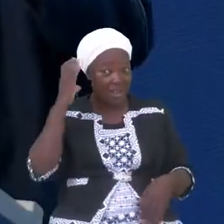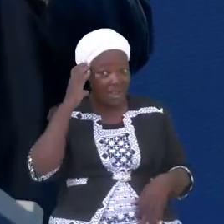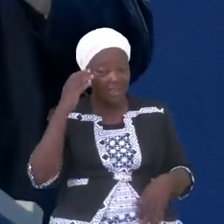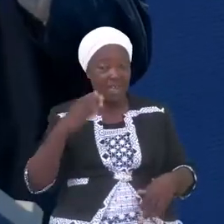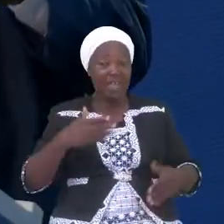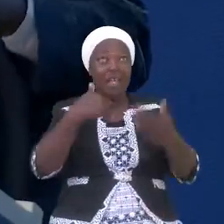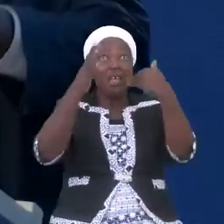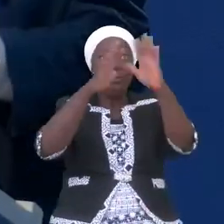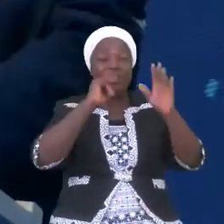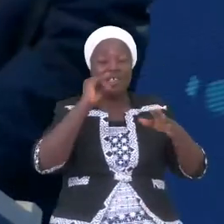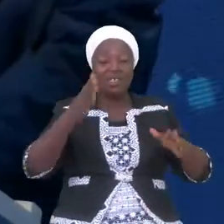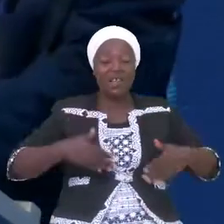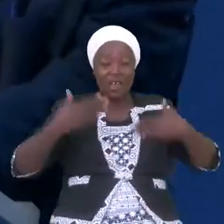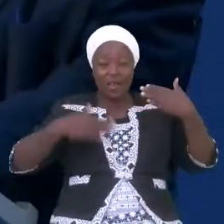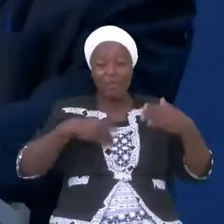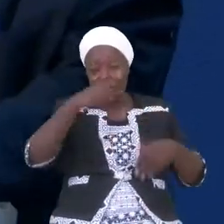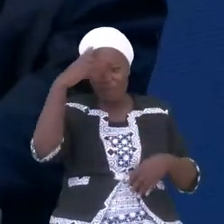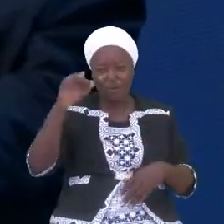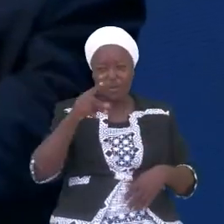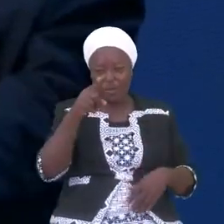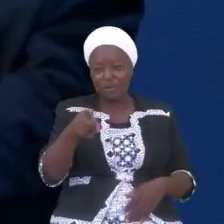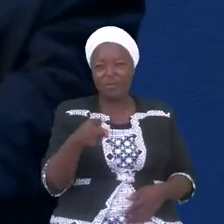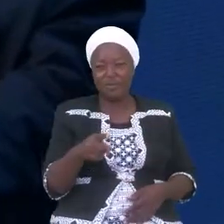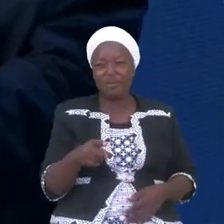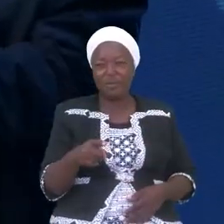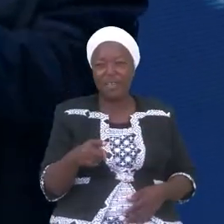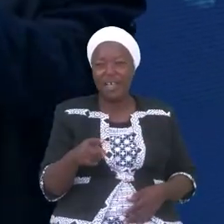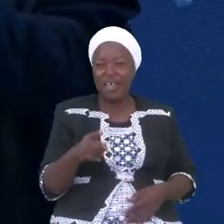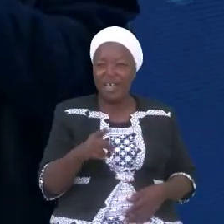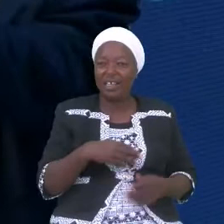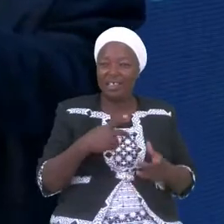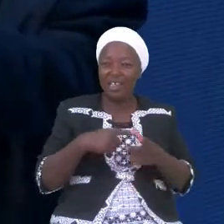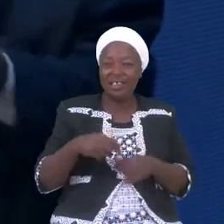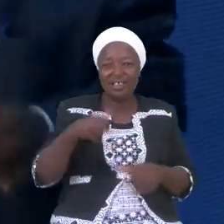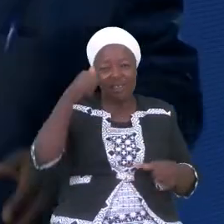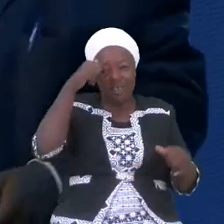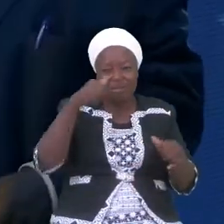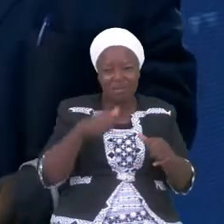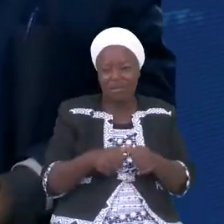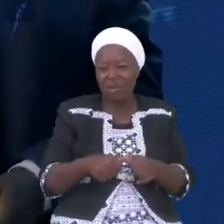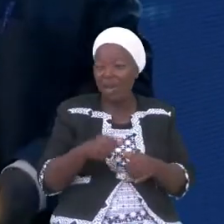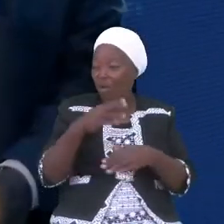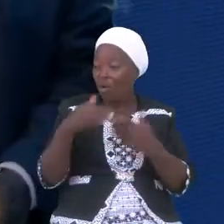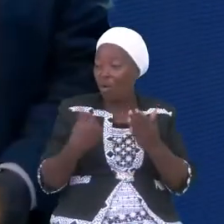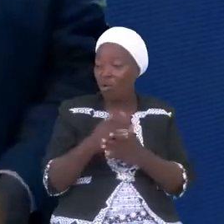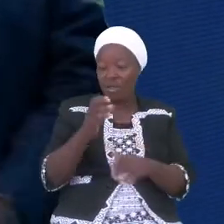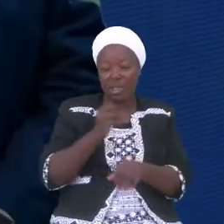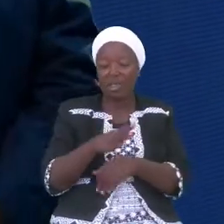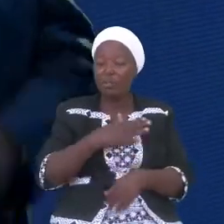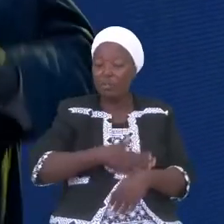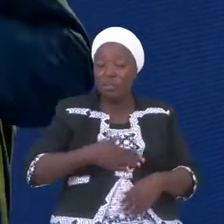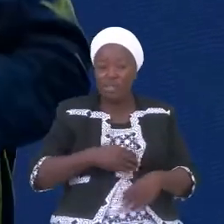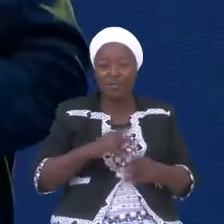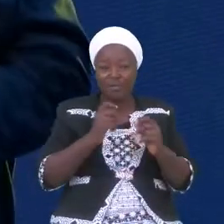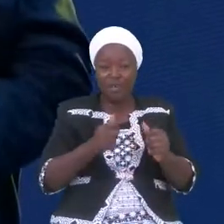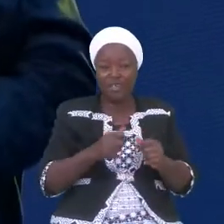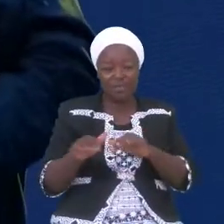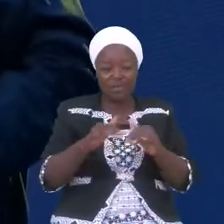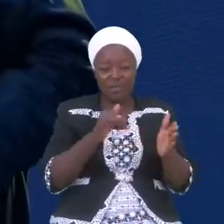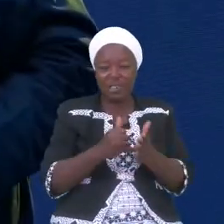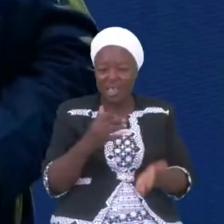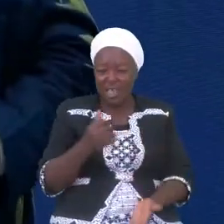counselors are beside you there now. The member of the choir, please, could you please join the counselors? Don't sit down